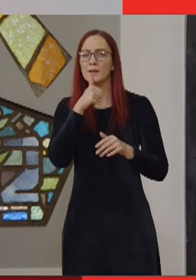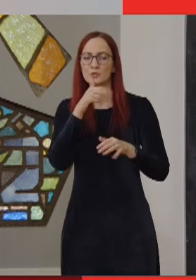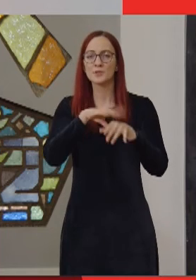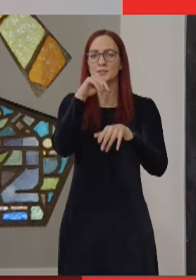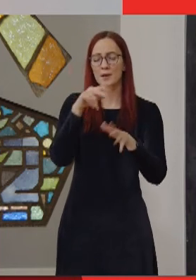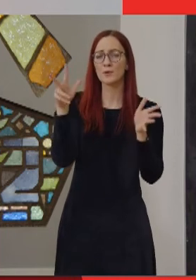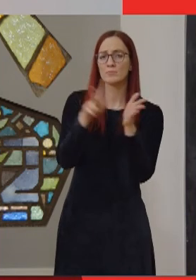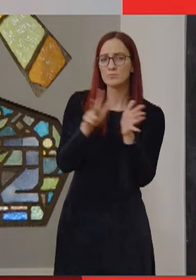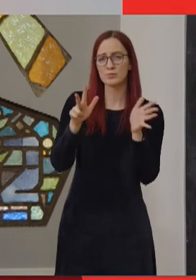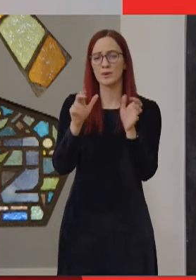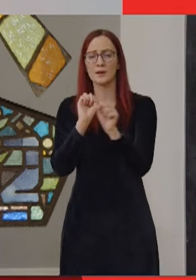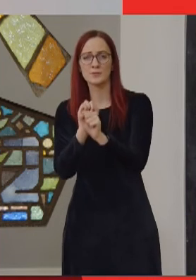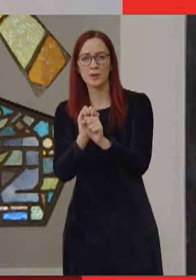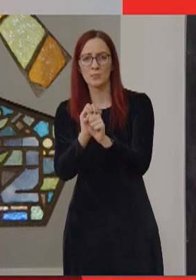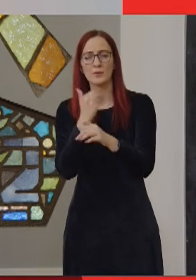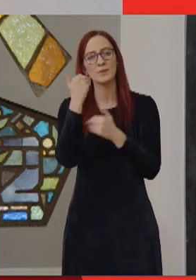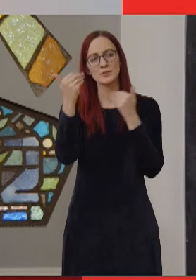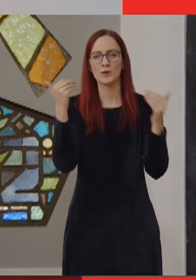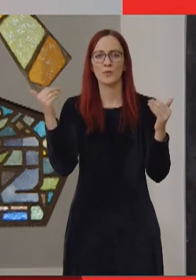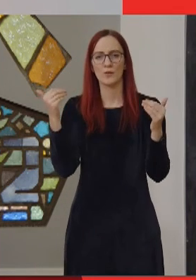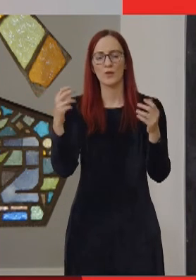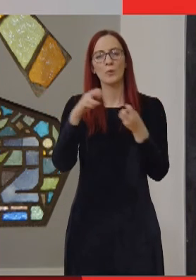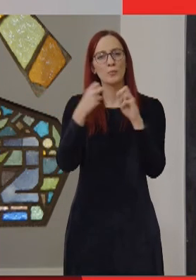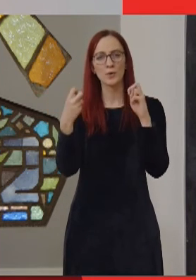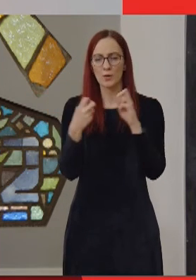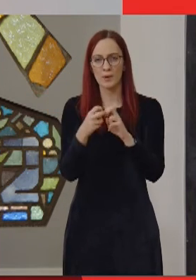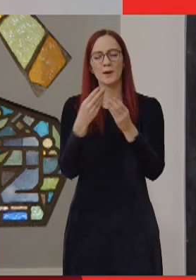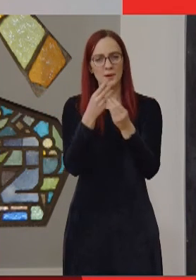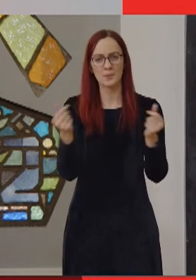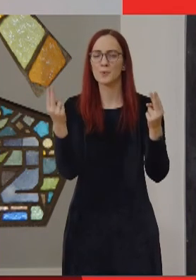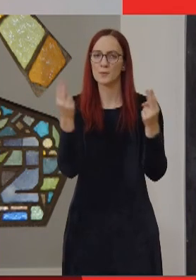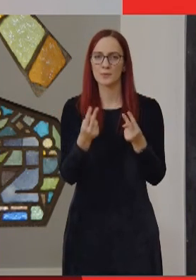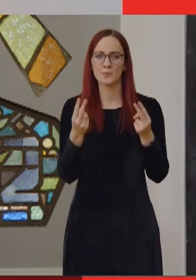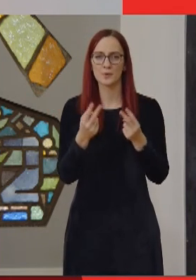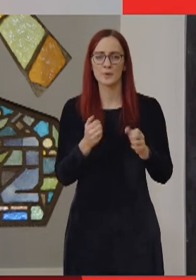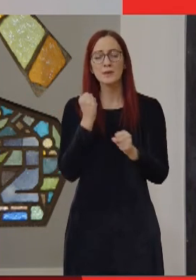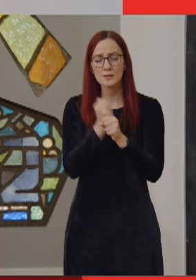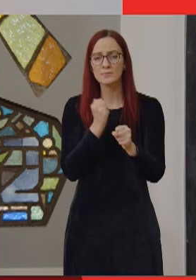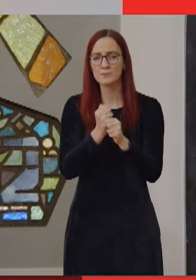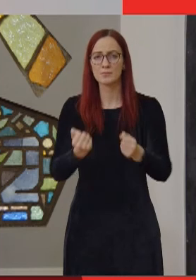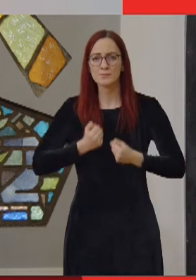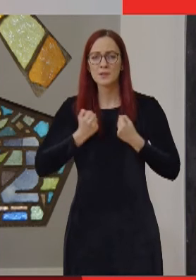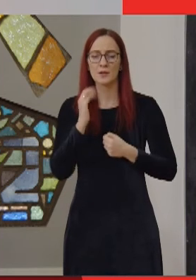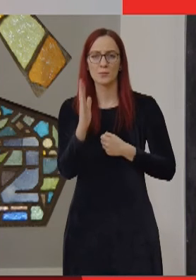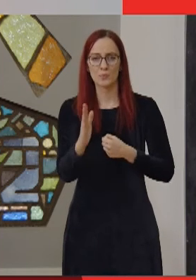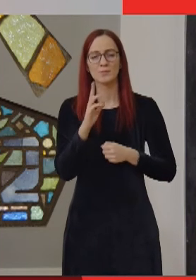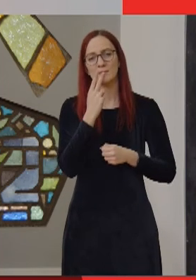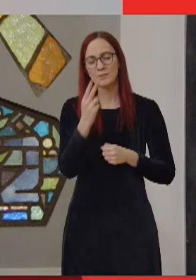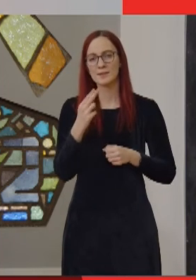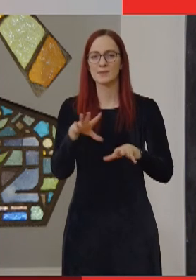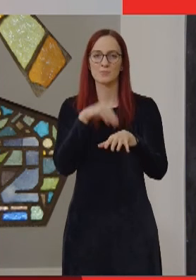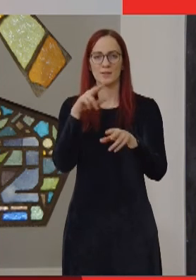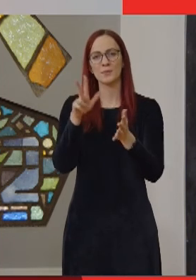Despite the decision of the parliament, we should not stop addressing the problems that we